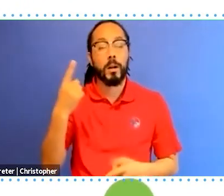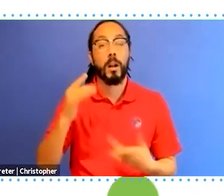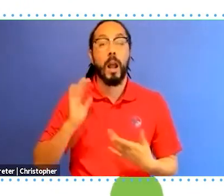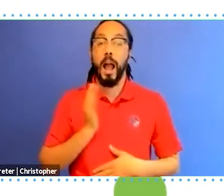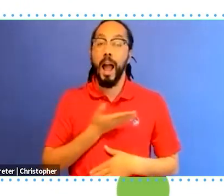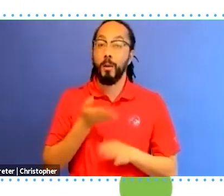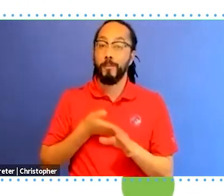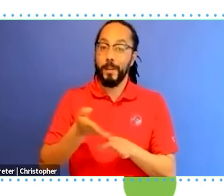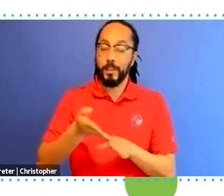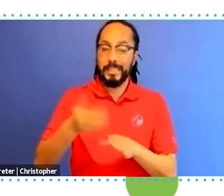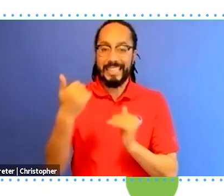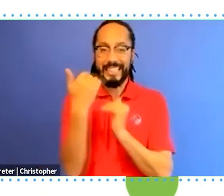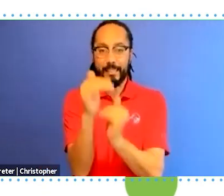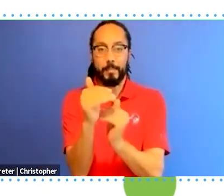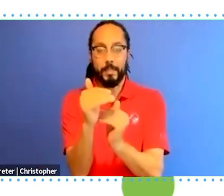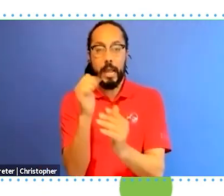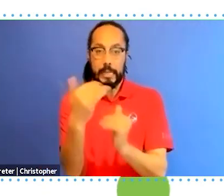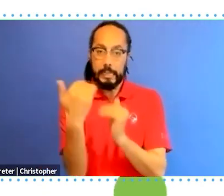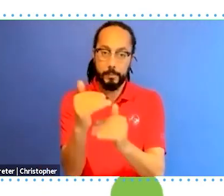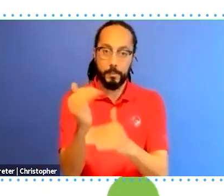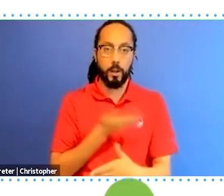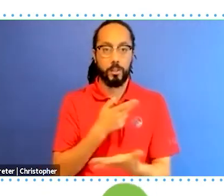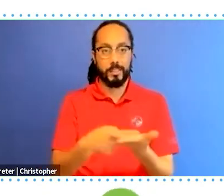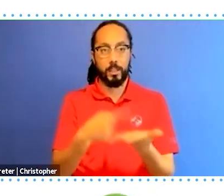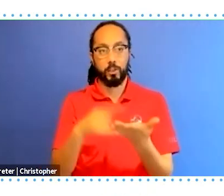that is limiting the conversation right